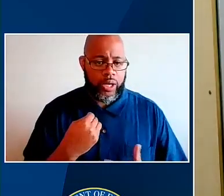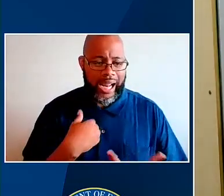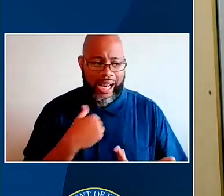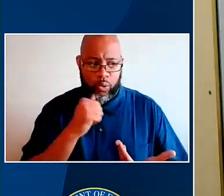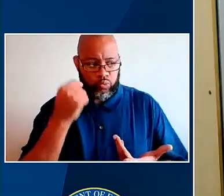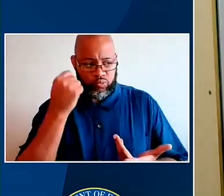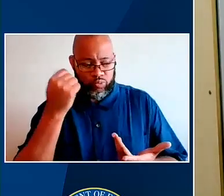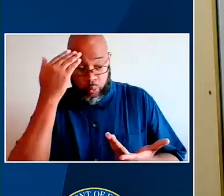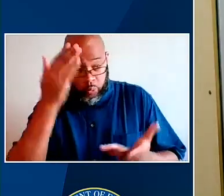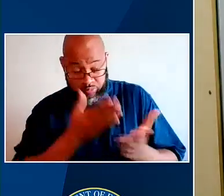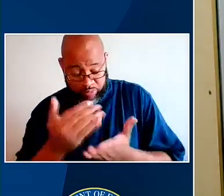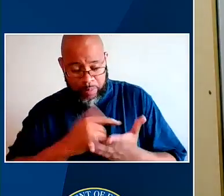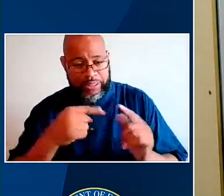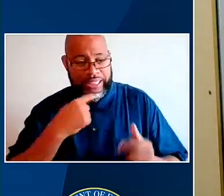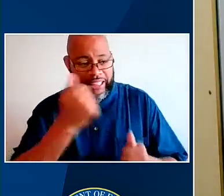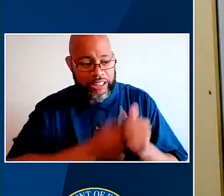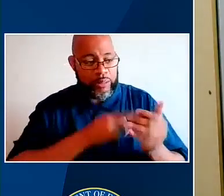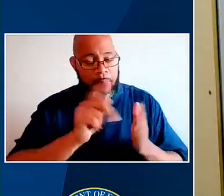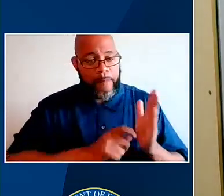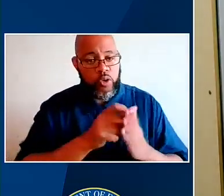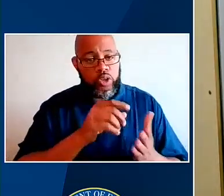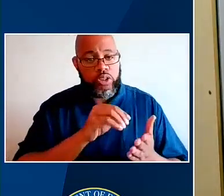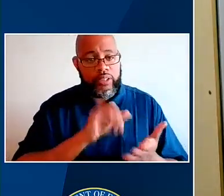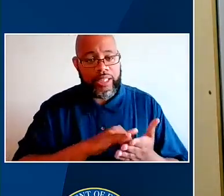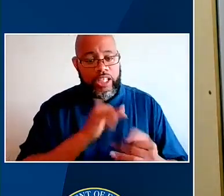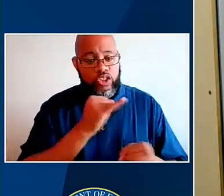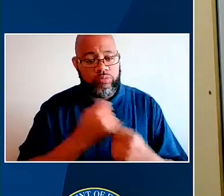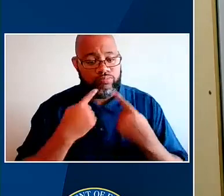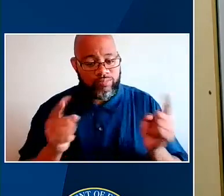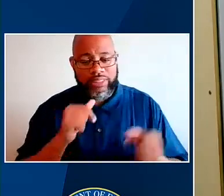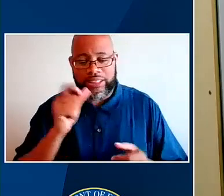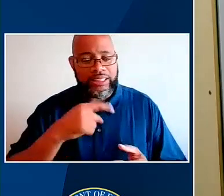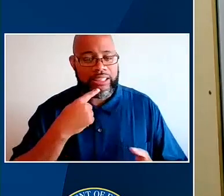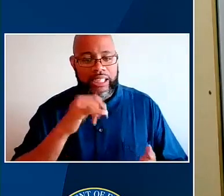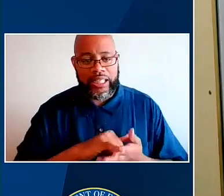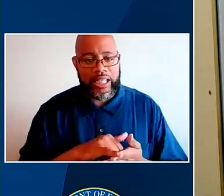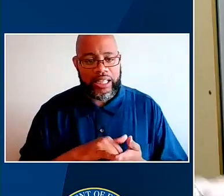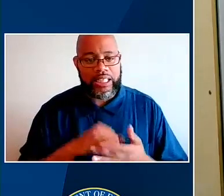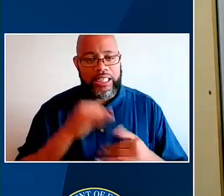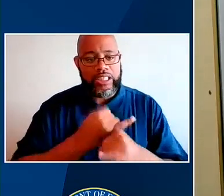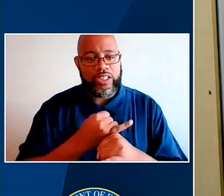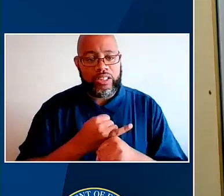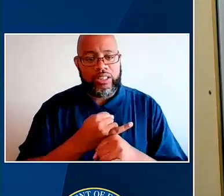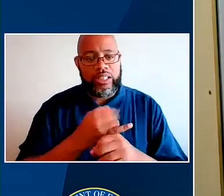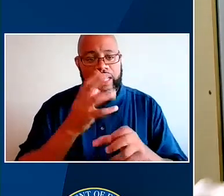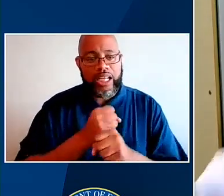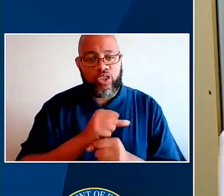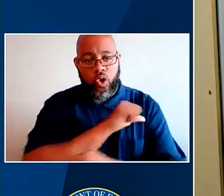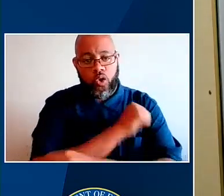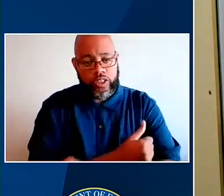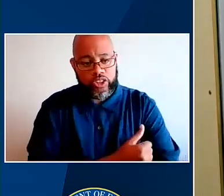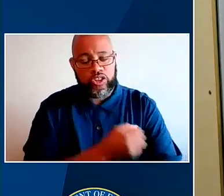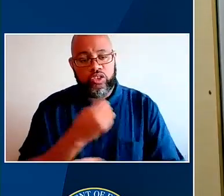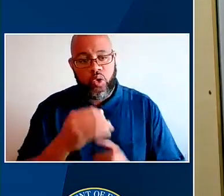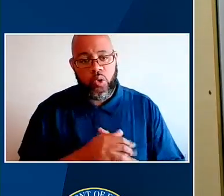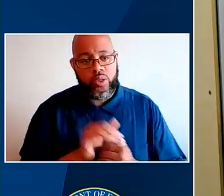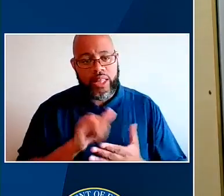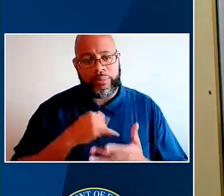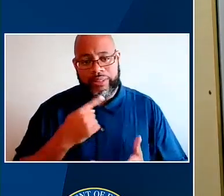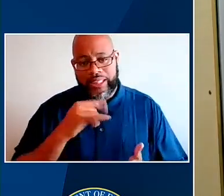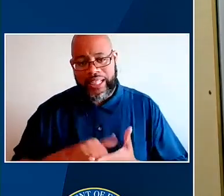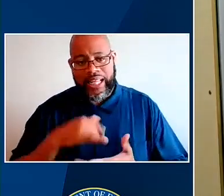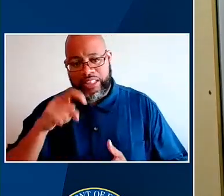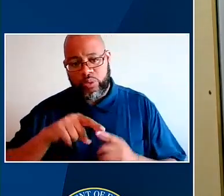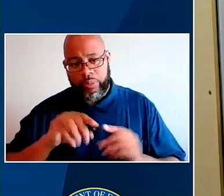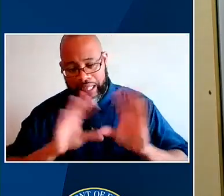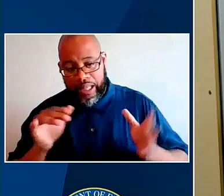but it literally says for each payment period the institution discloses. It doesn't say that the institution gets an authorization. So that's what I'm saying, like, it just needs to be